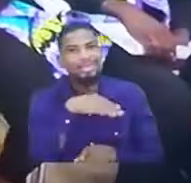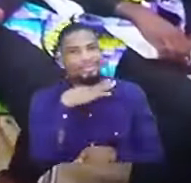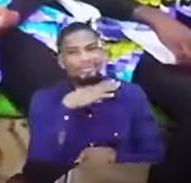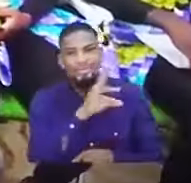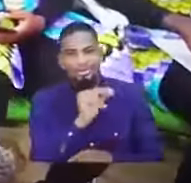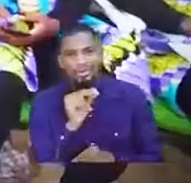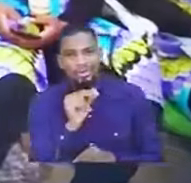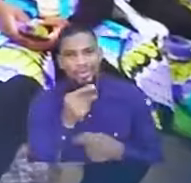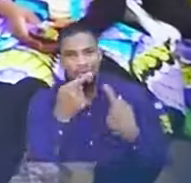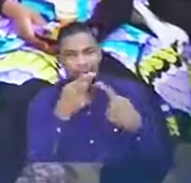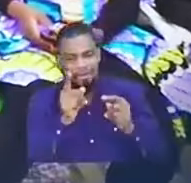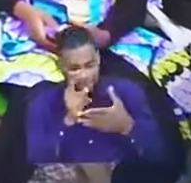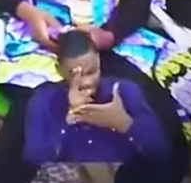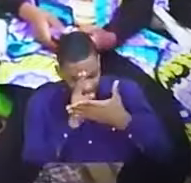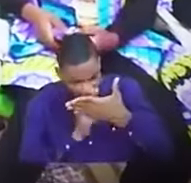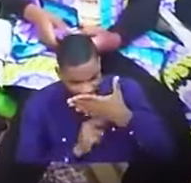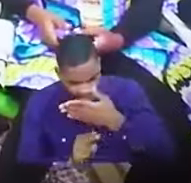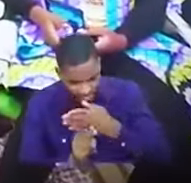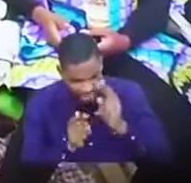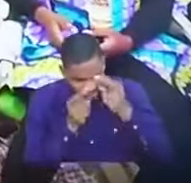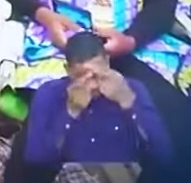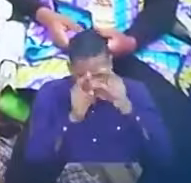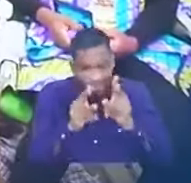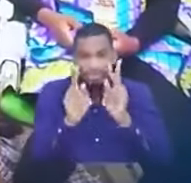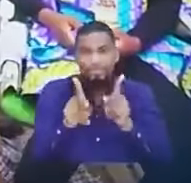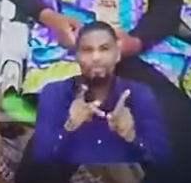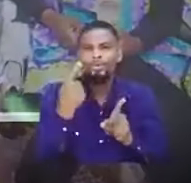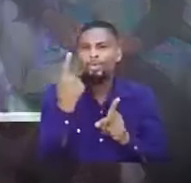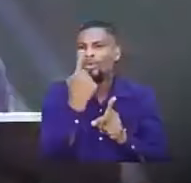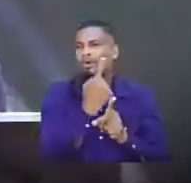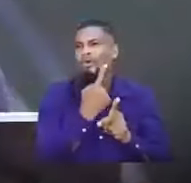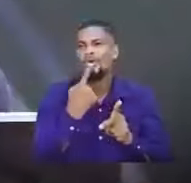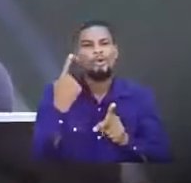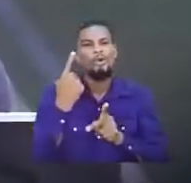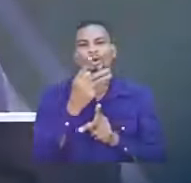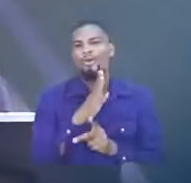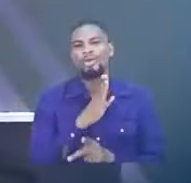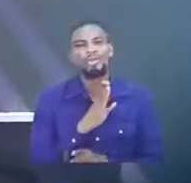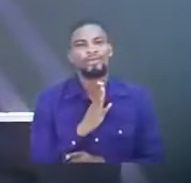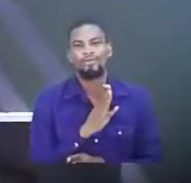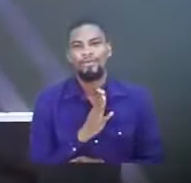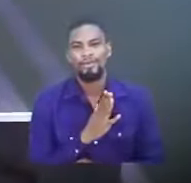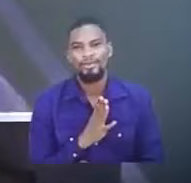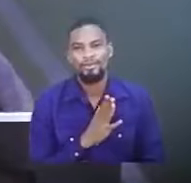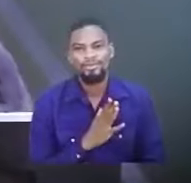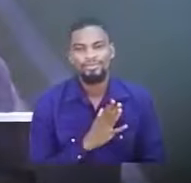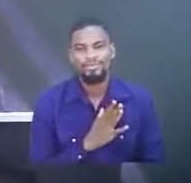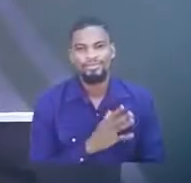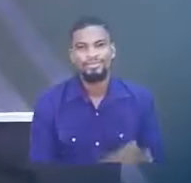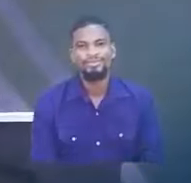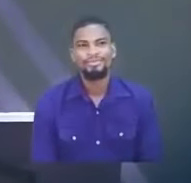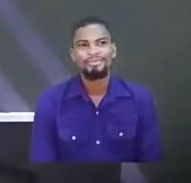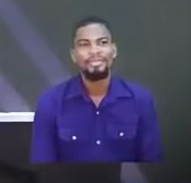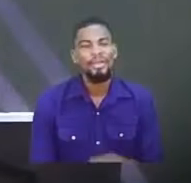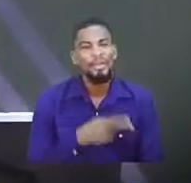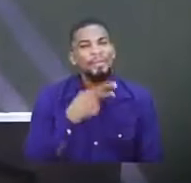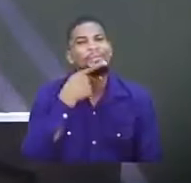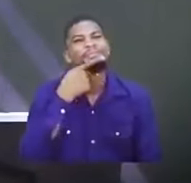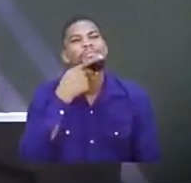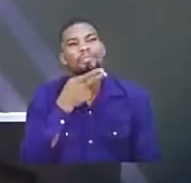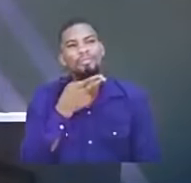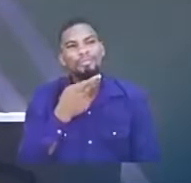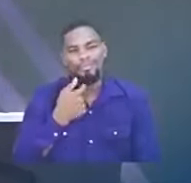you have people like that as friends, it's better. When he has to go to SU, they are there. They are going to Pensa. They